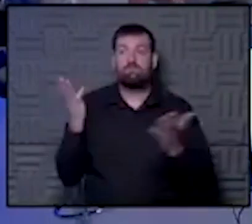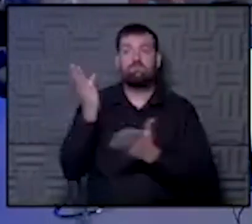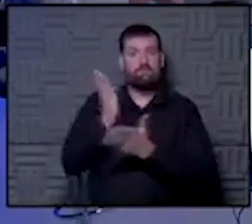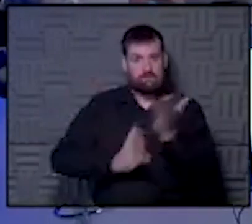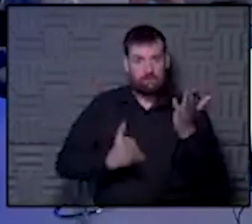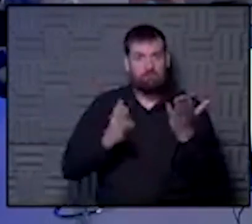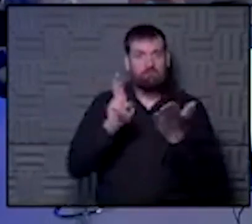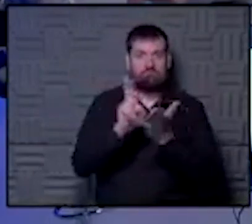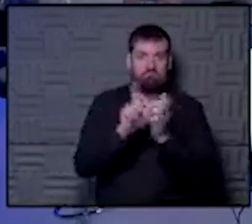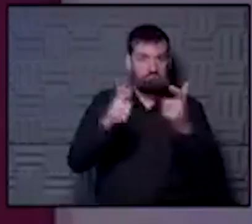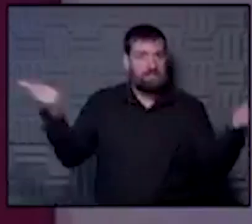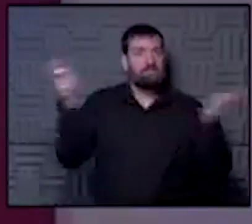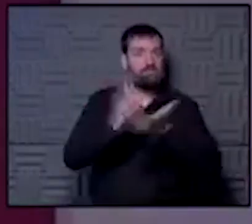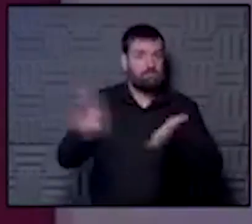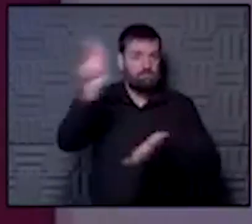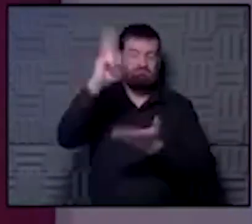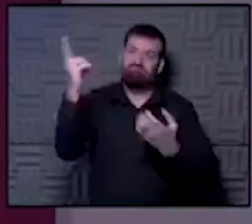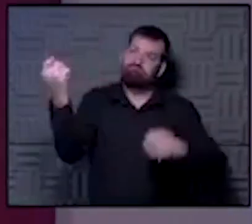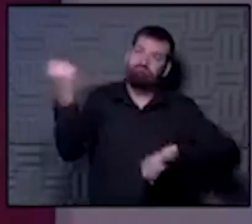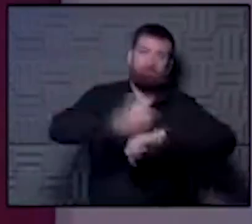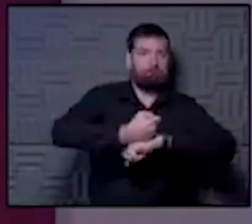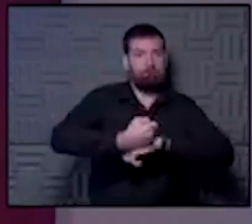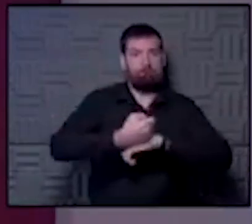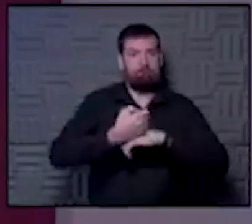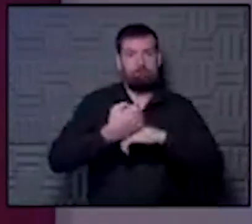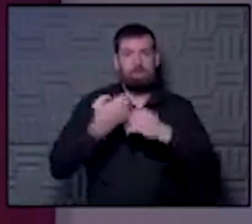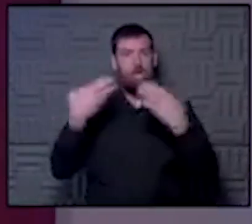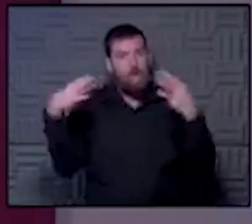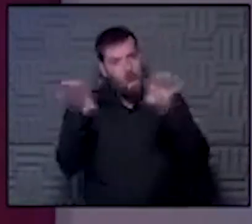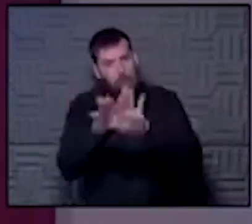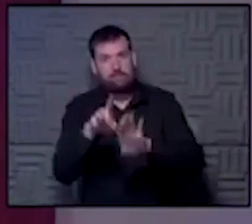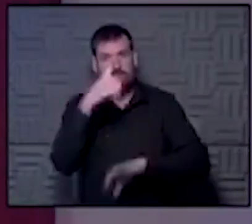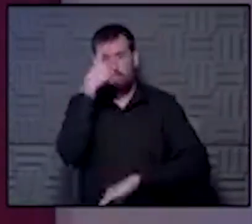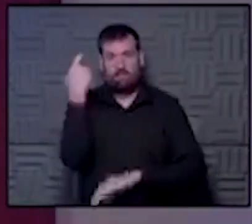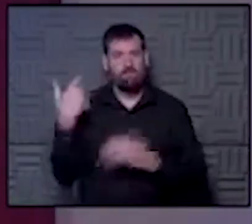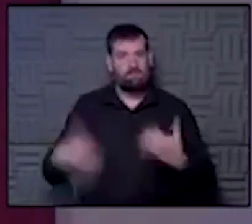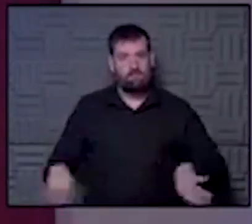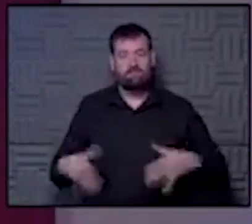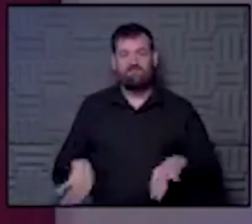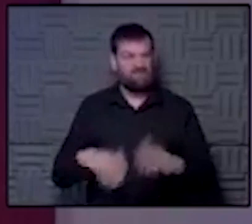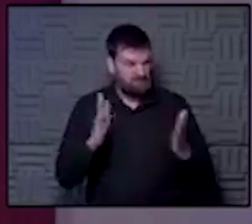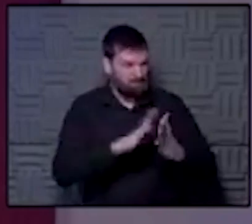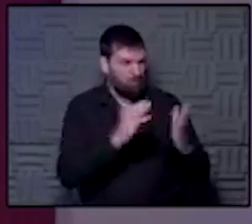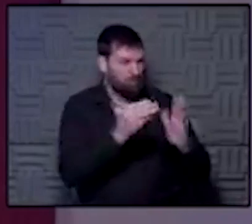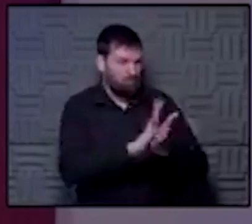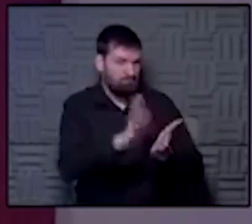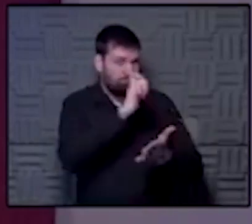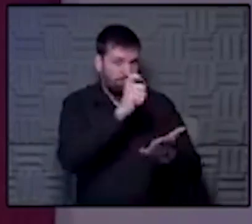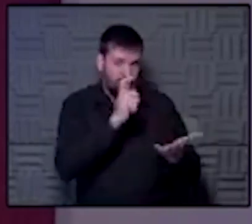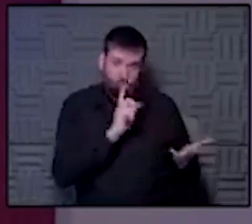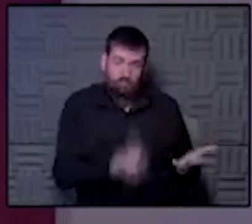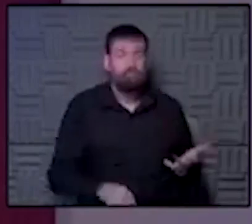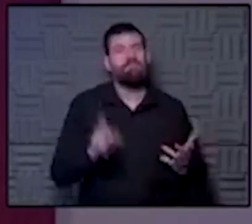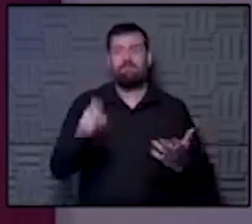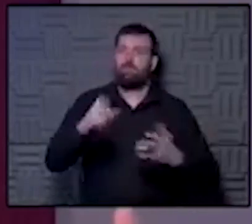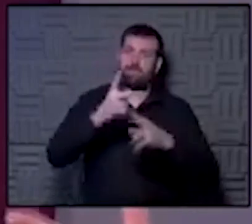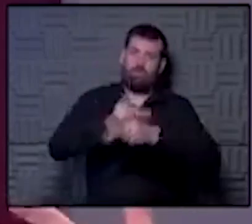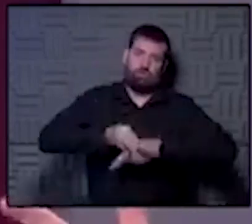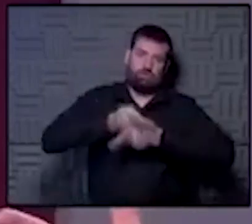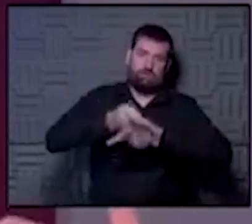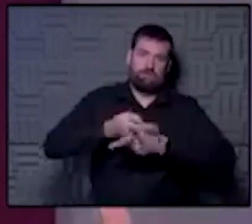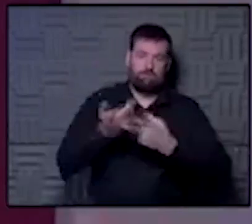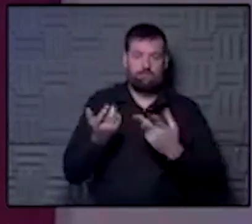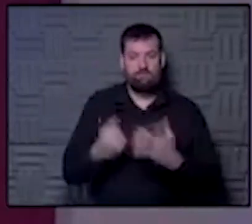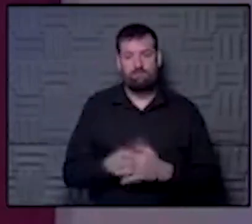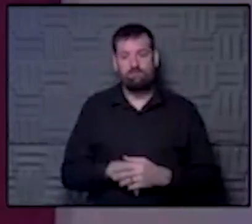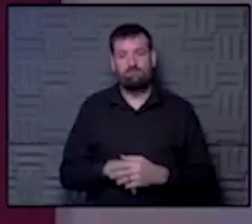shut down, large colleges, and I don't know how smaller colleges have been doing. So I think we have to be cautious as far as.